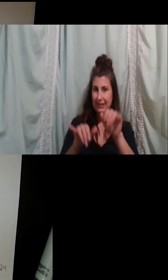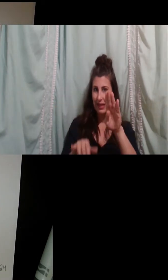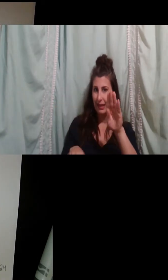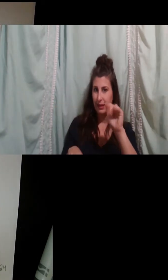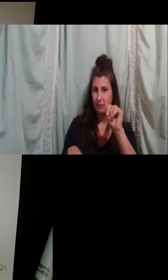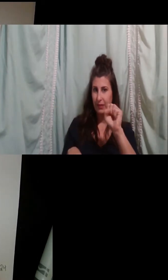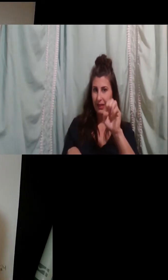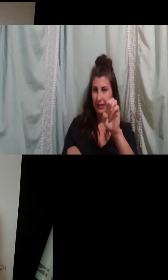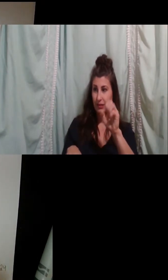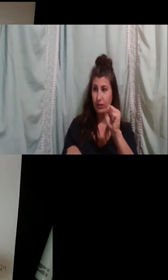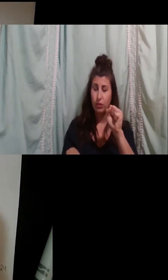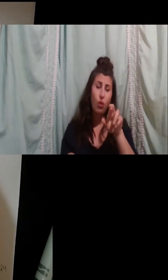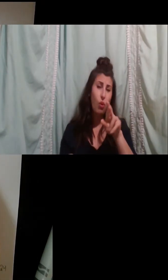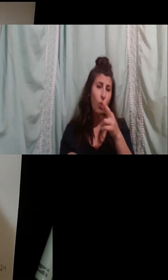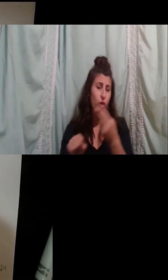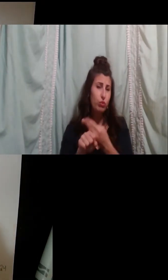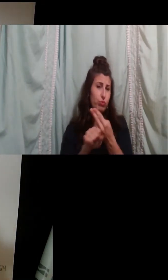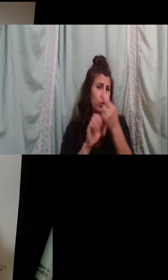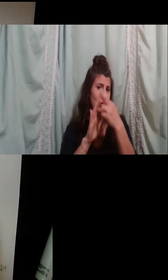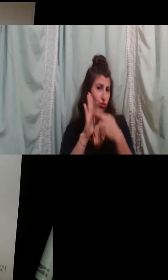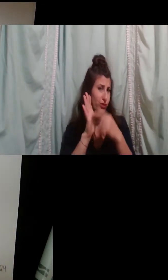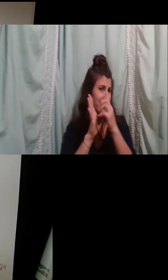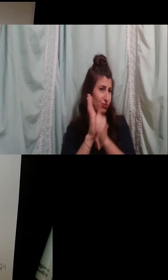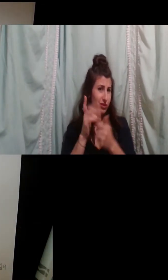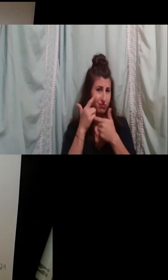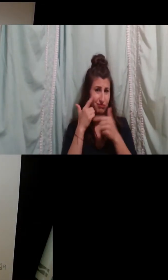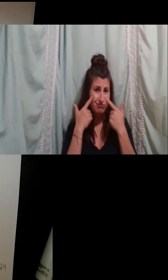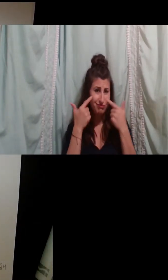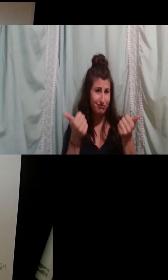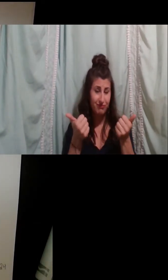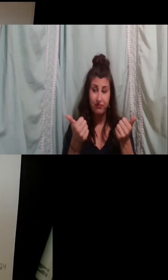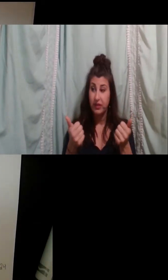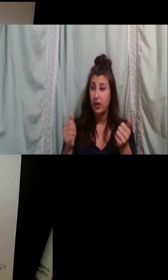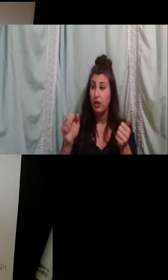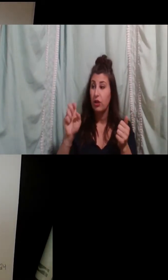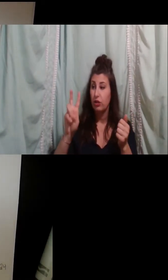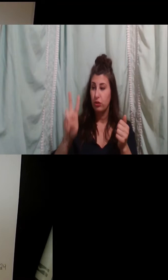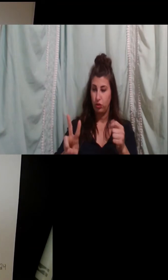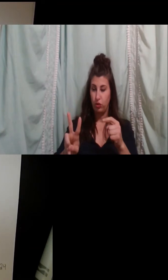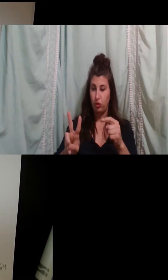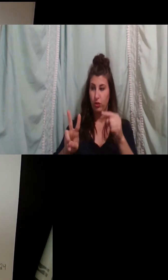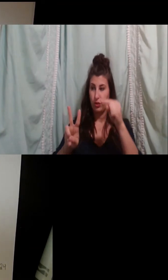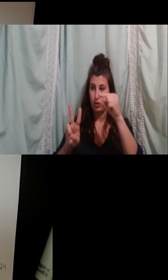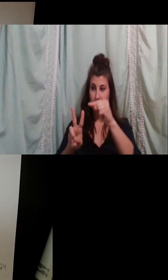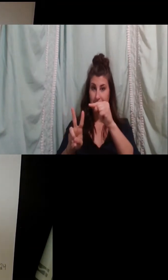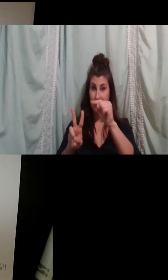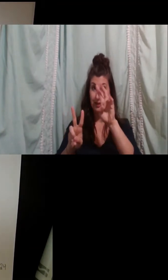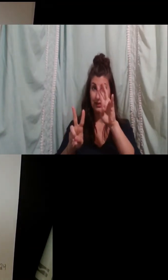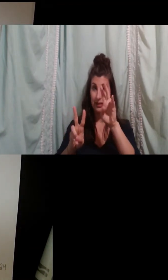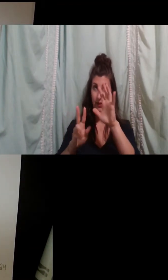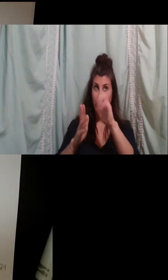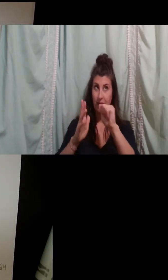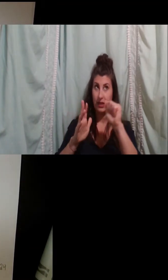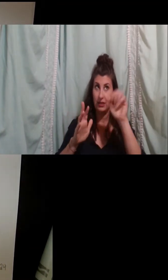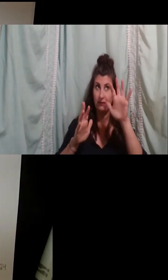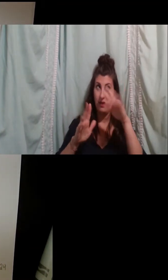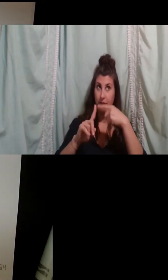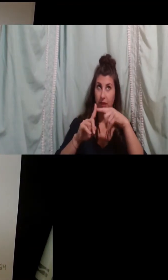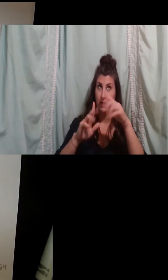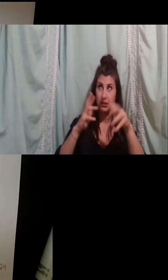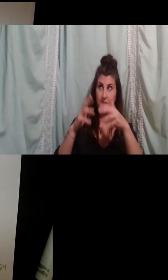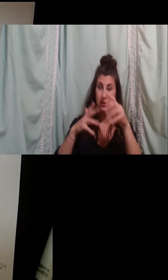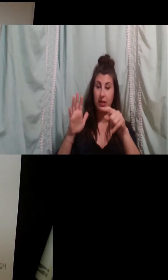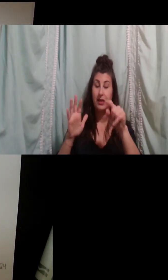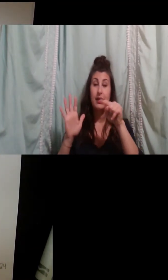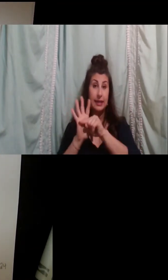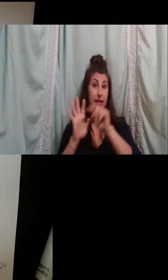the same base. All right, or I can use my rule to subtract them. That would be 2 to the negative 7th minus negative 5. That turns